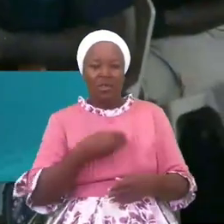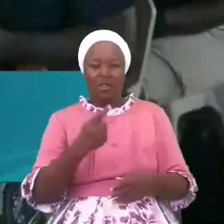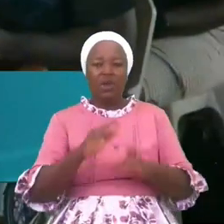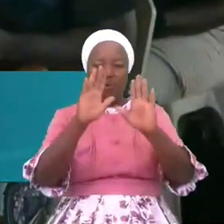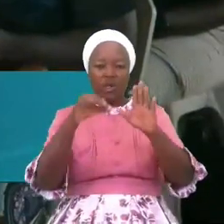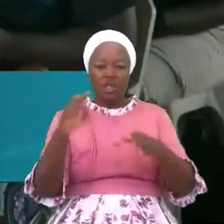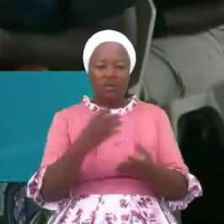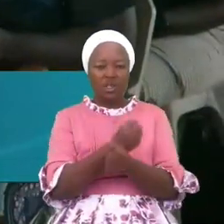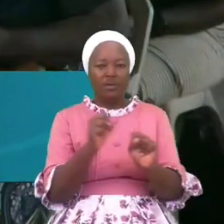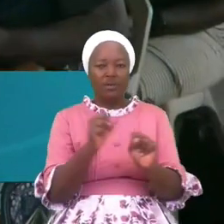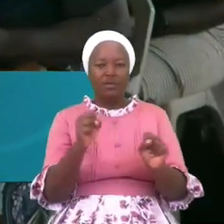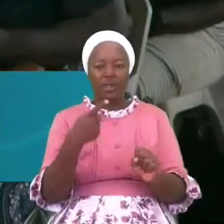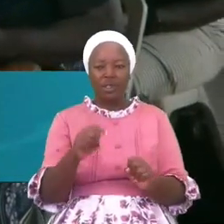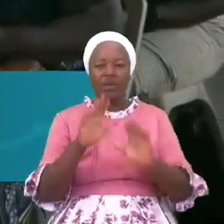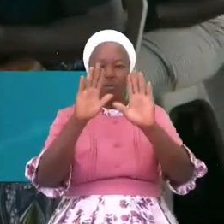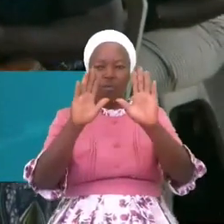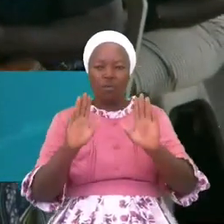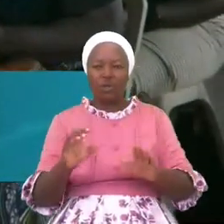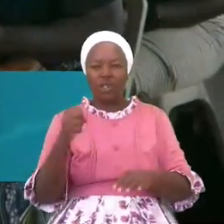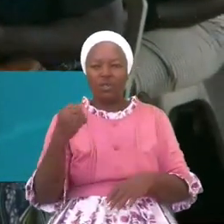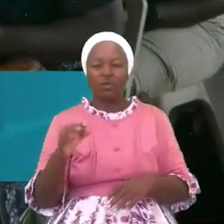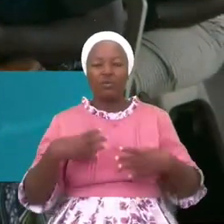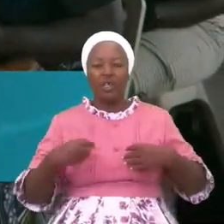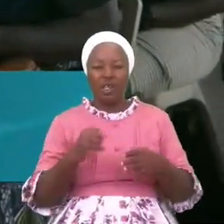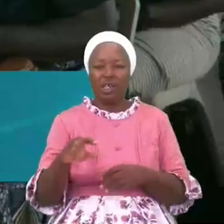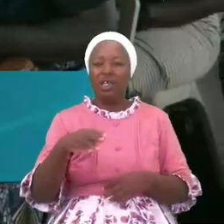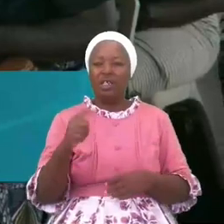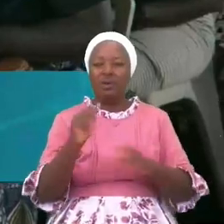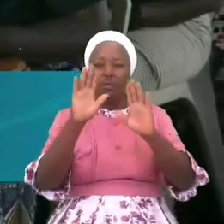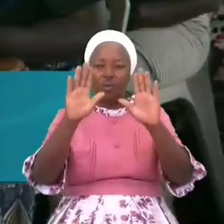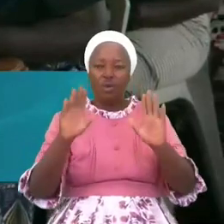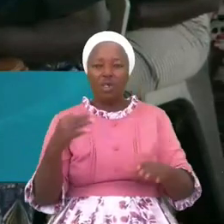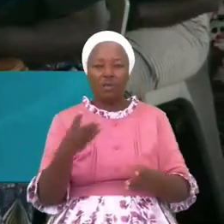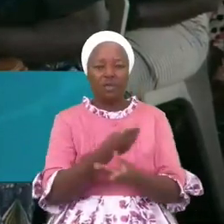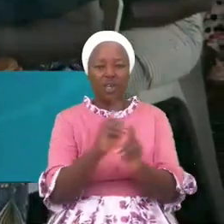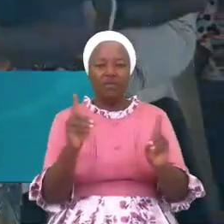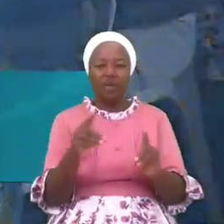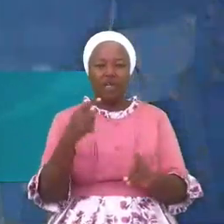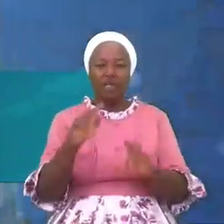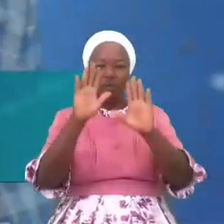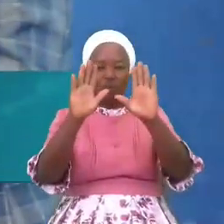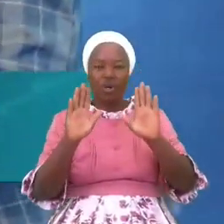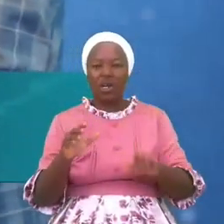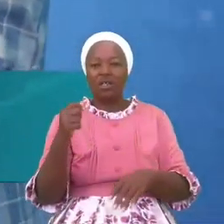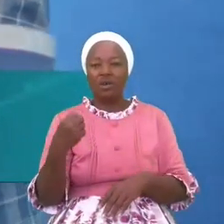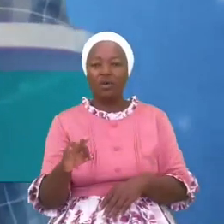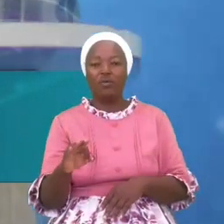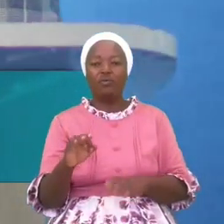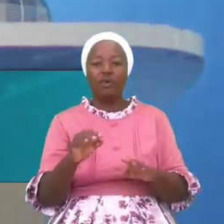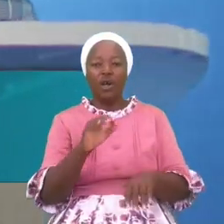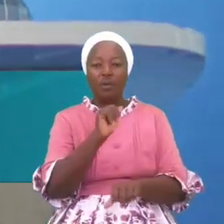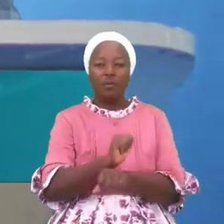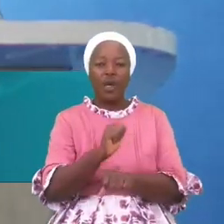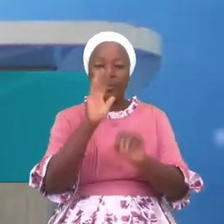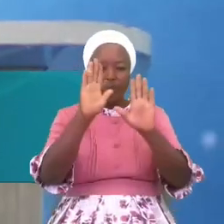healing, the wonder of deliverance, the wonder of miracles without number. Tonight